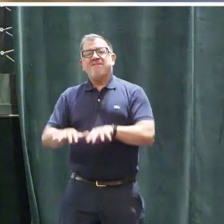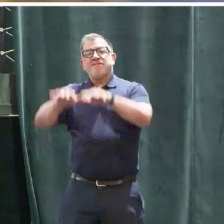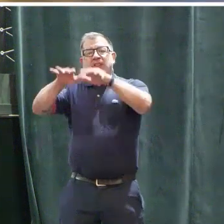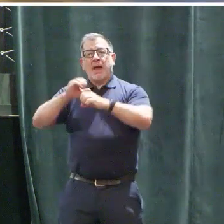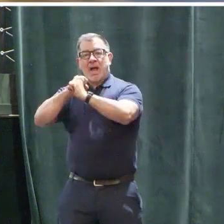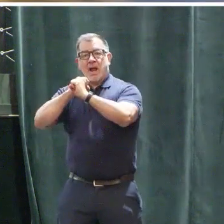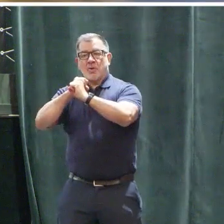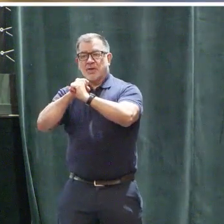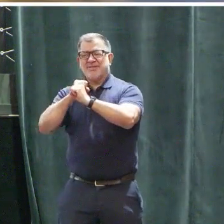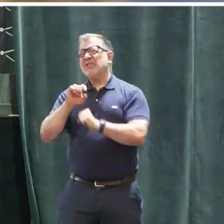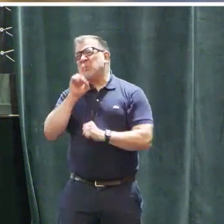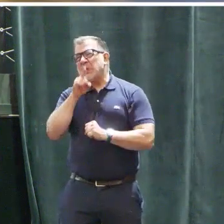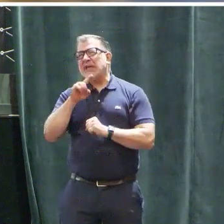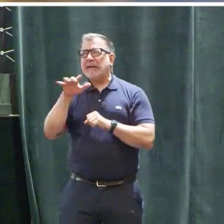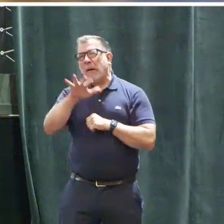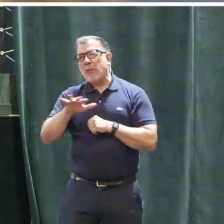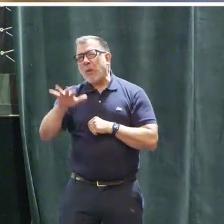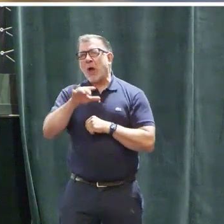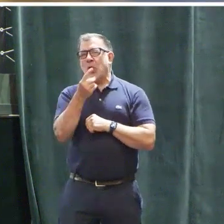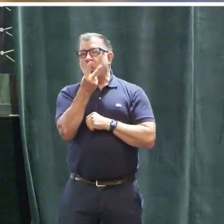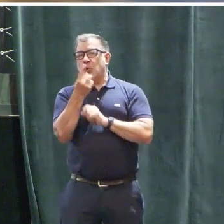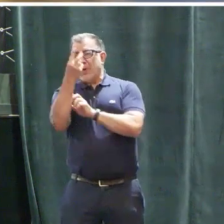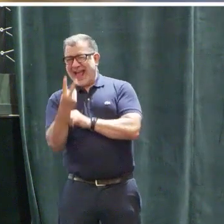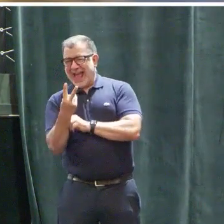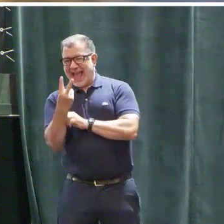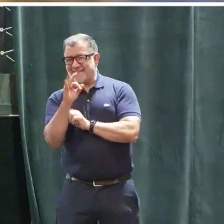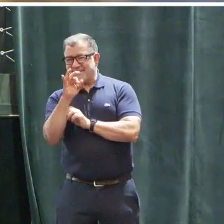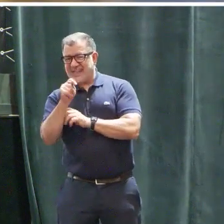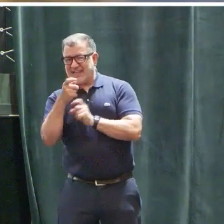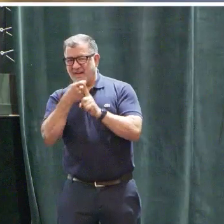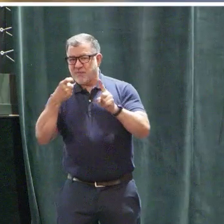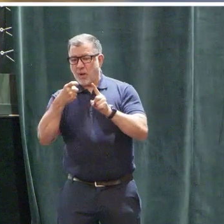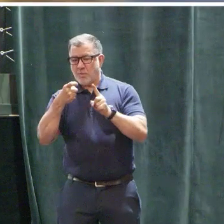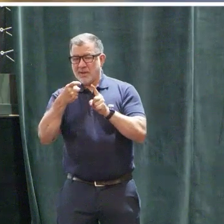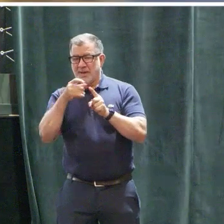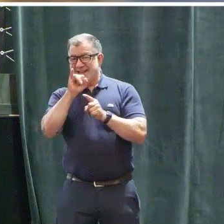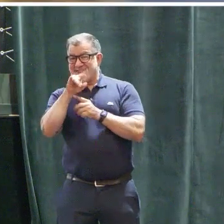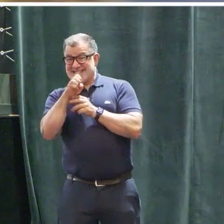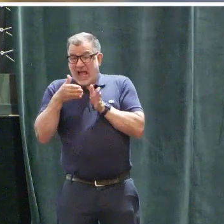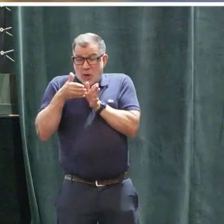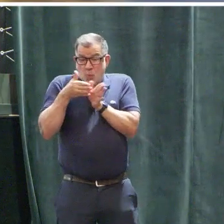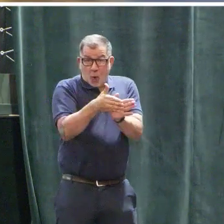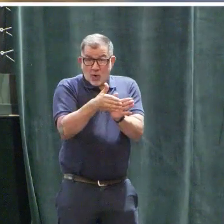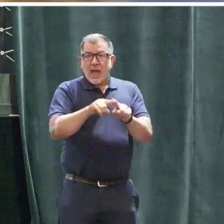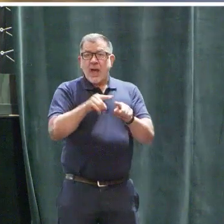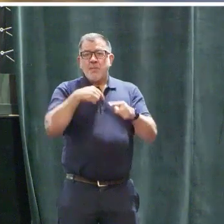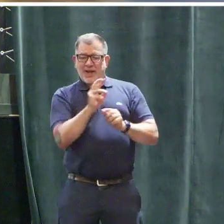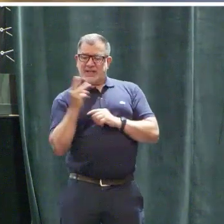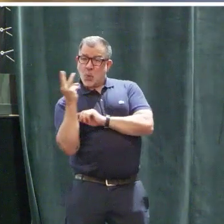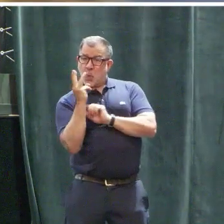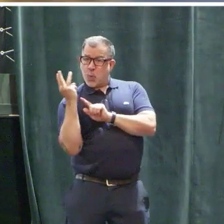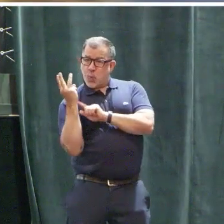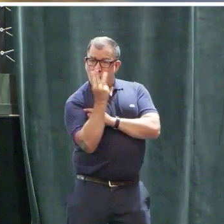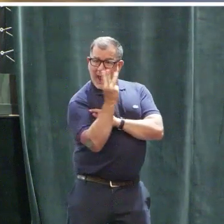about 2.5 feet from the sidewalk level. But as it proceeds westward, by the time it